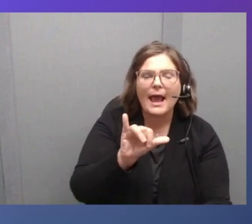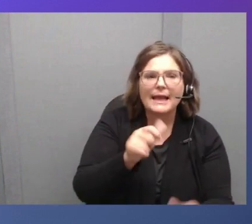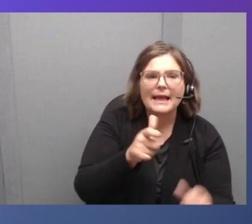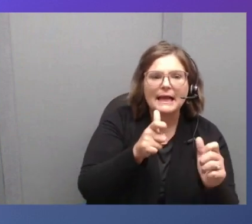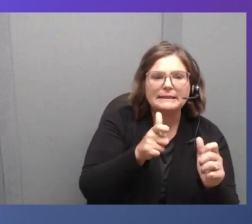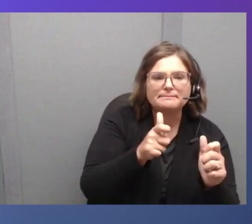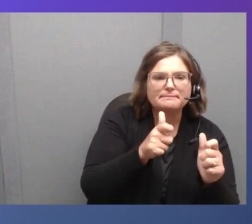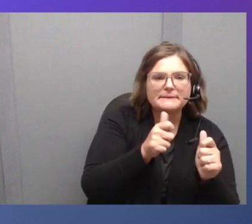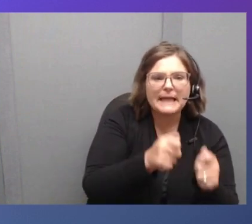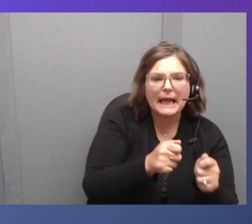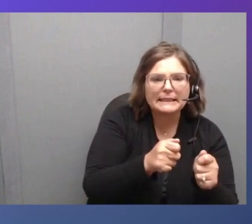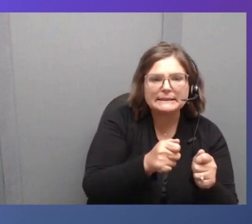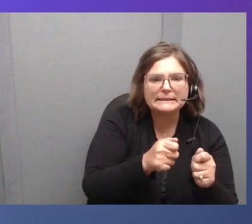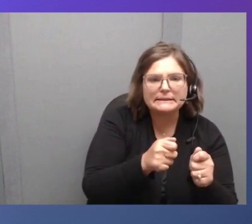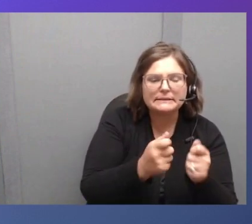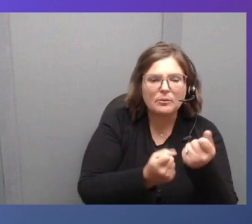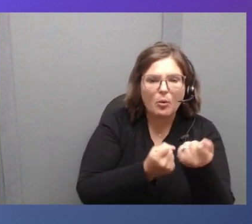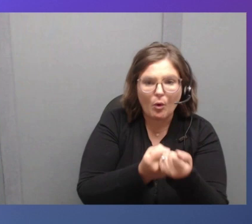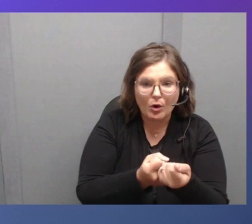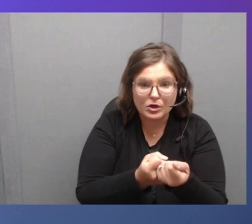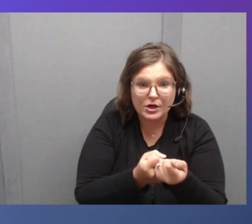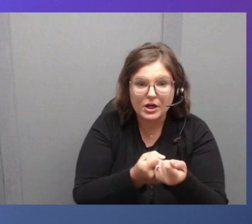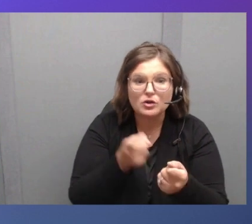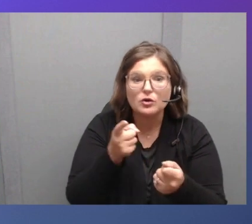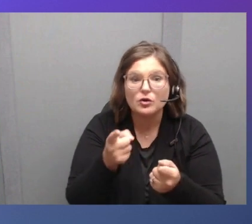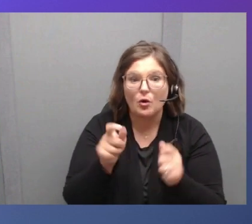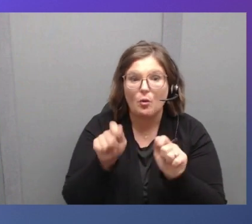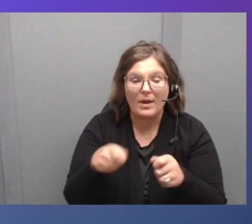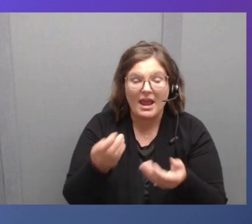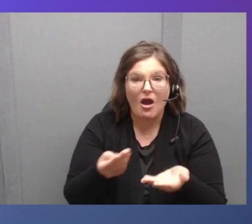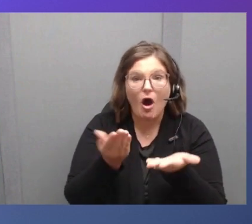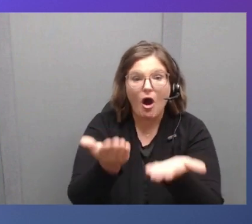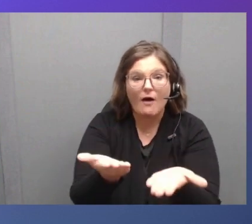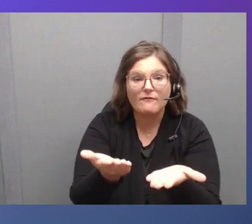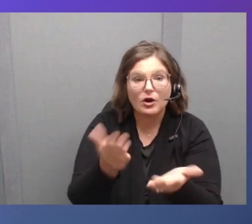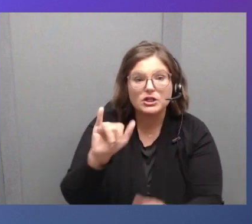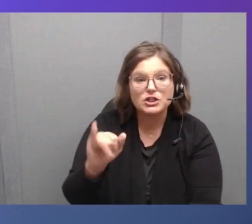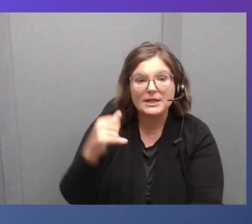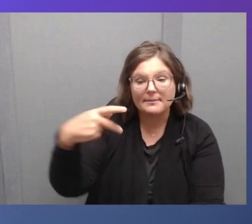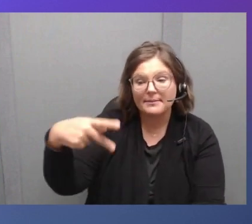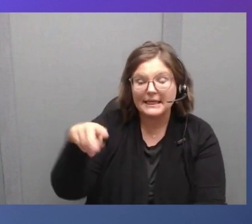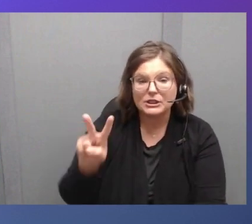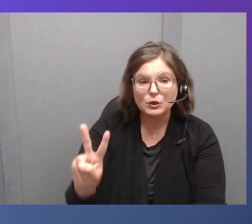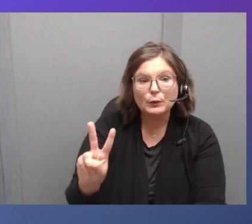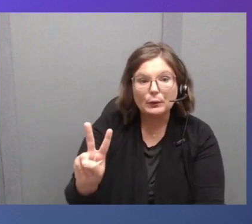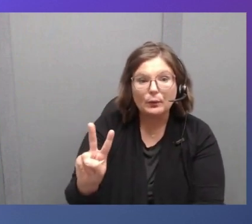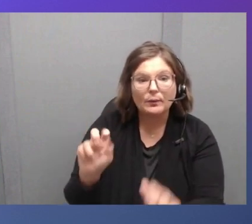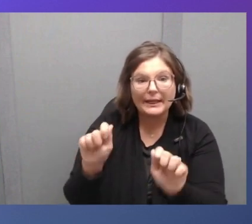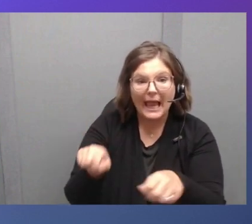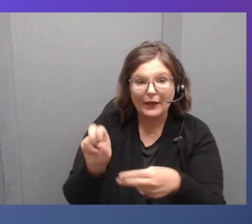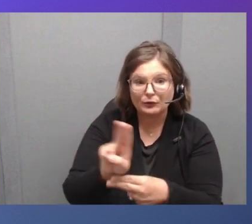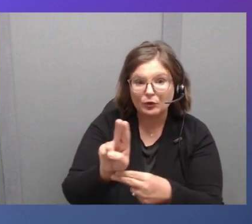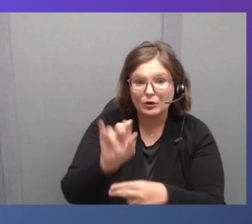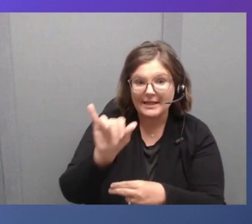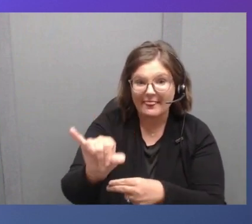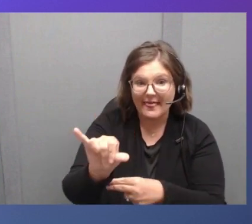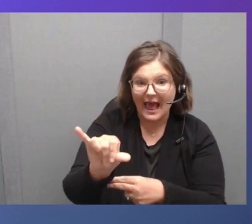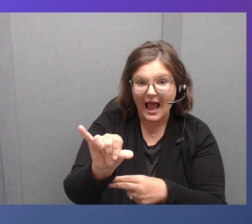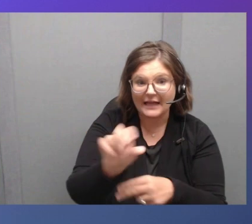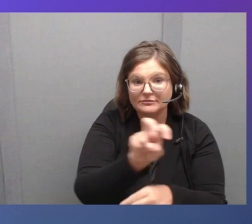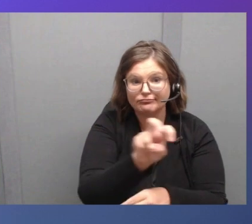one thing you could certainly do is Jumpstart offers GPT-2 as a supported model. And so you could deploy that model locally to SageMaker